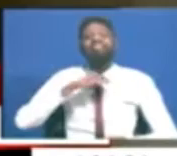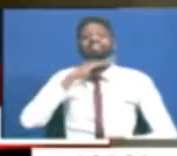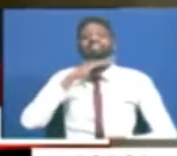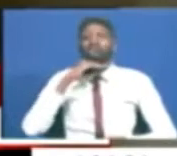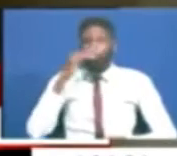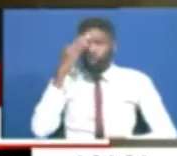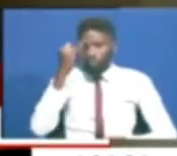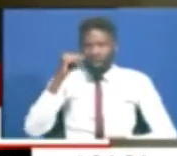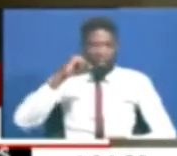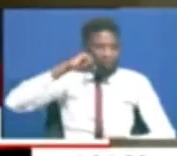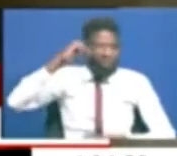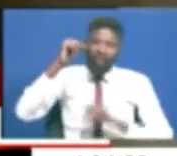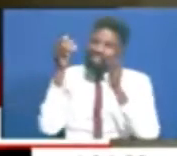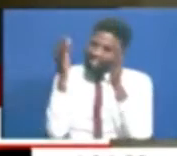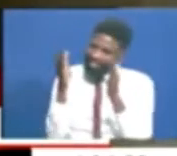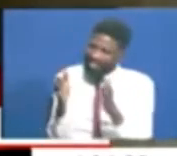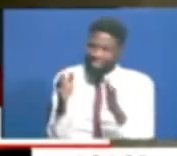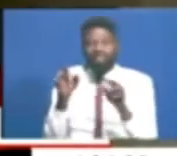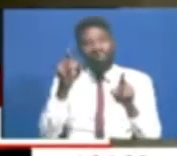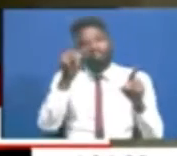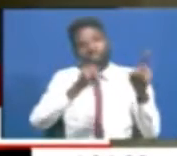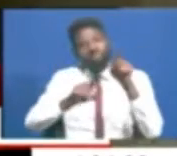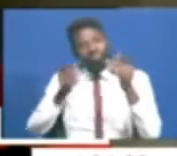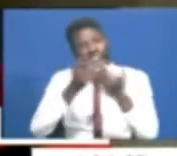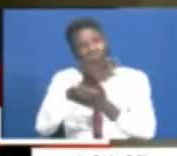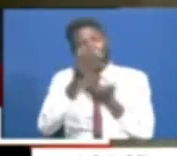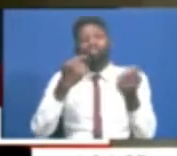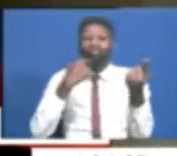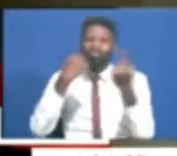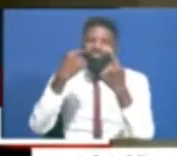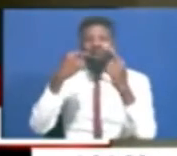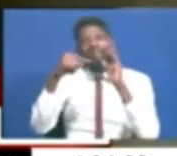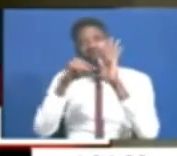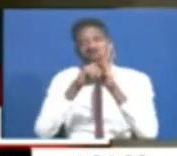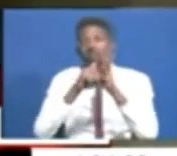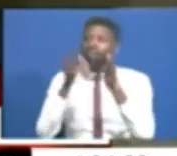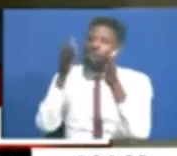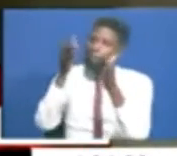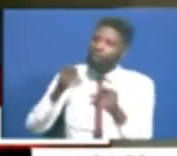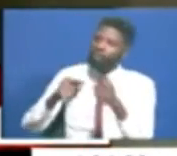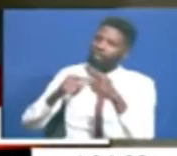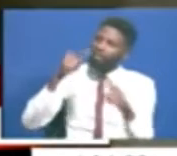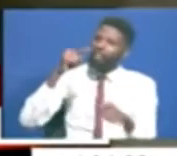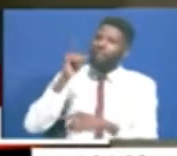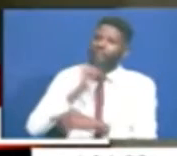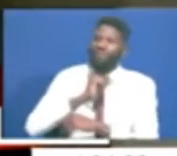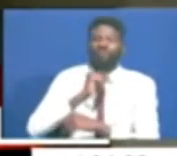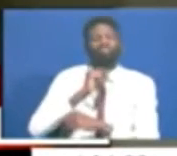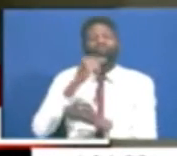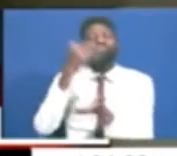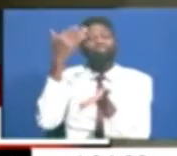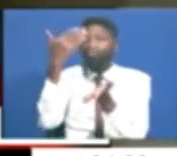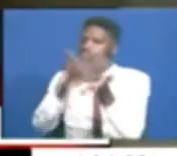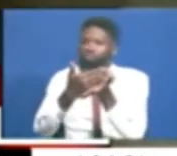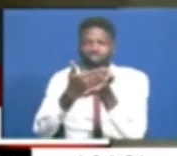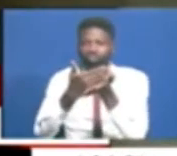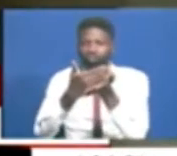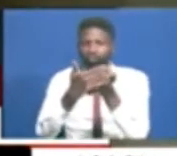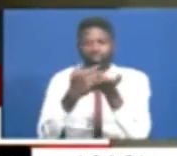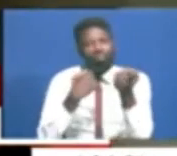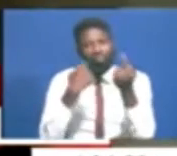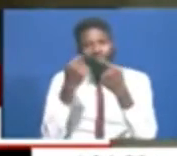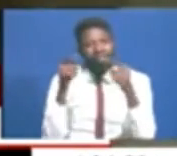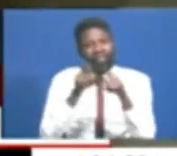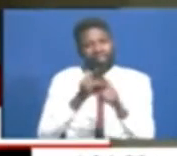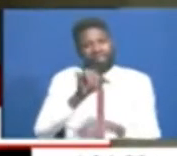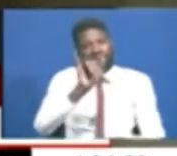let the whoever is talking badly that somebody has been murdered, stop talking that. Because